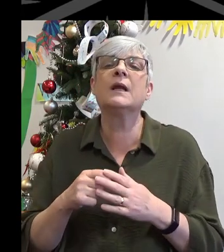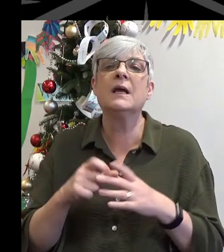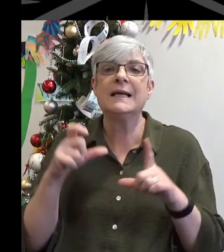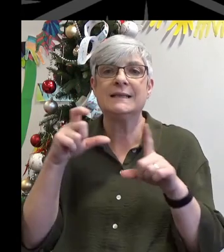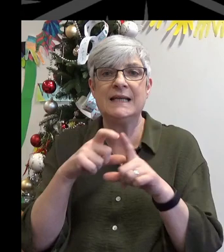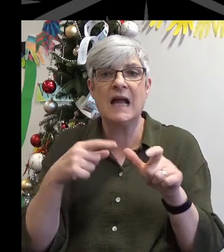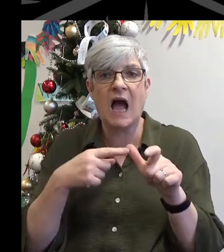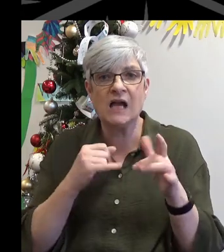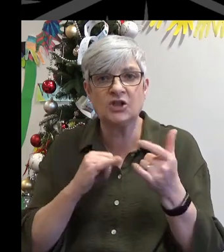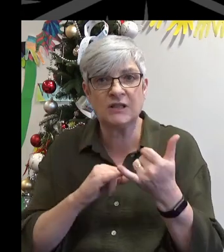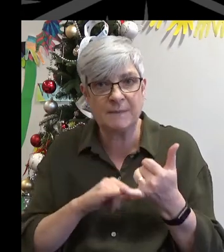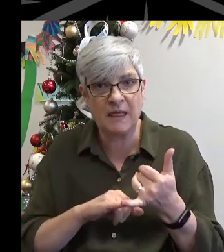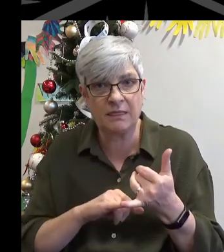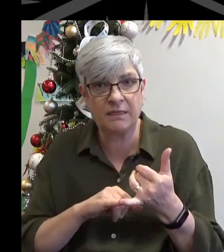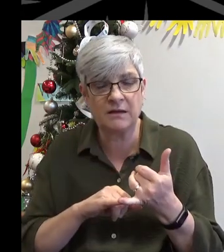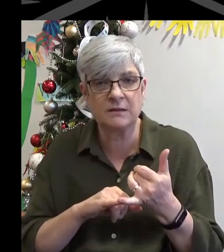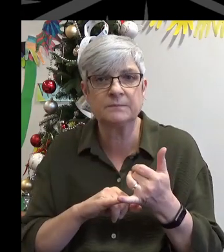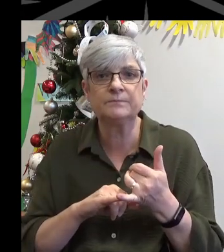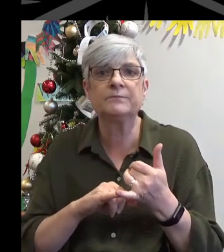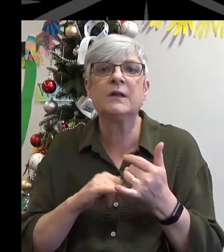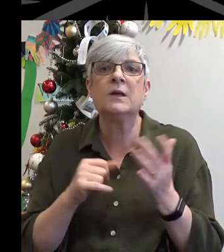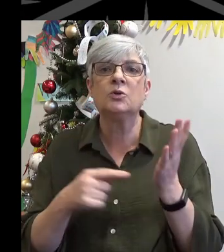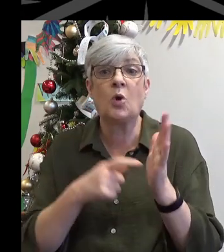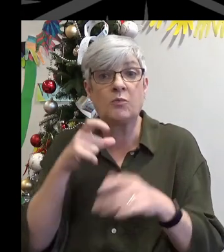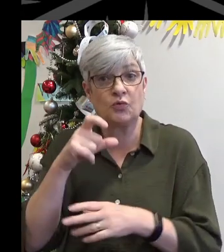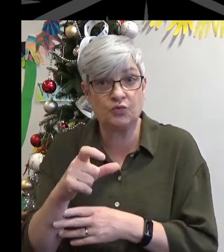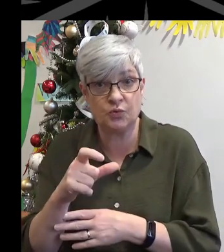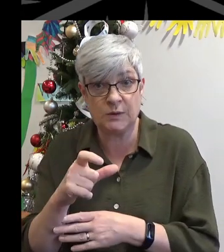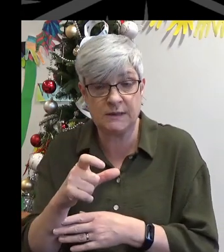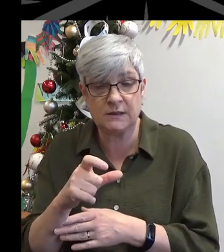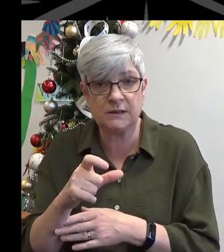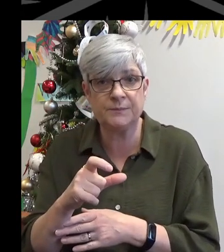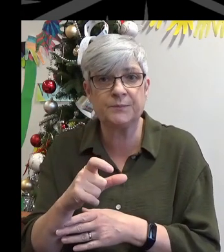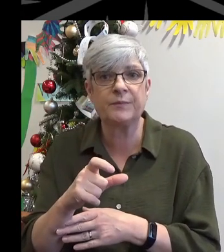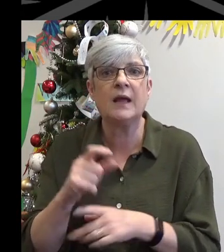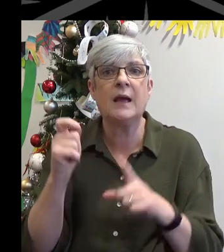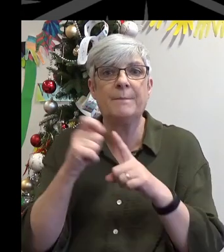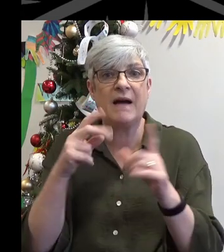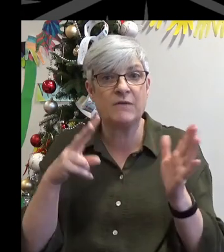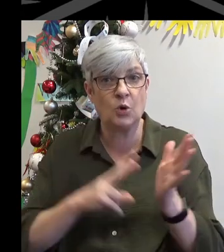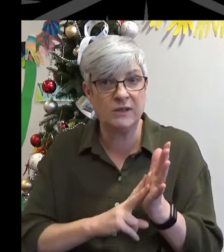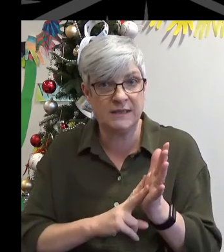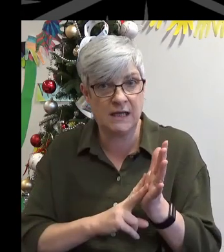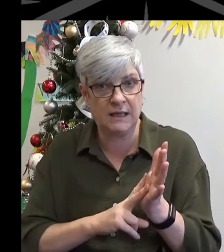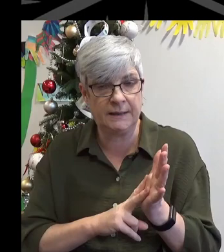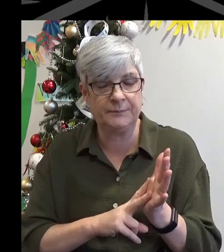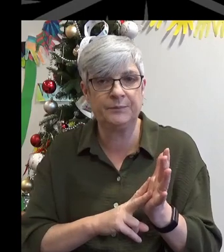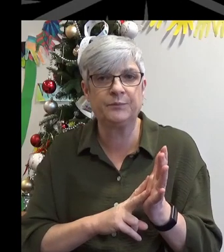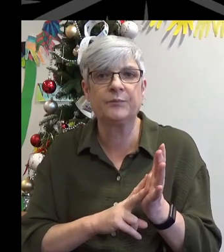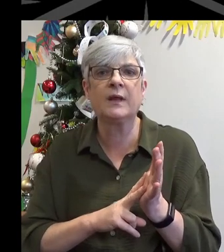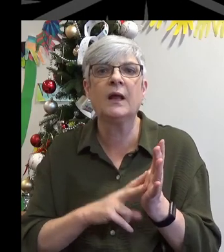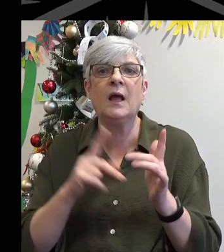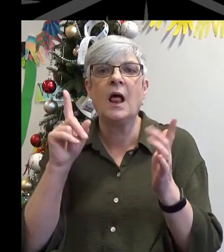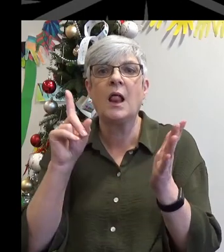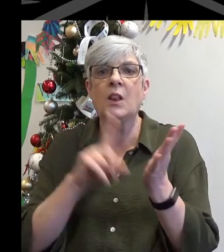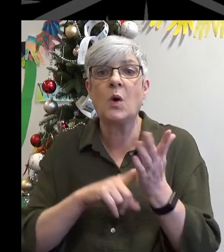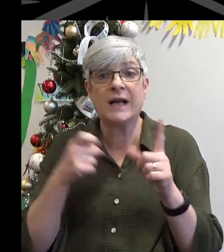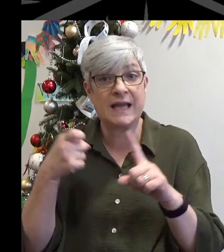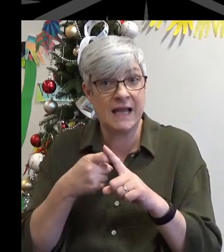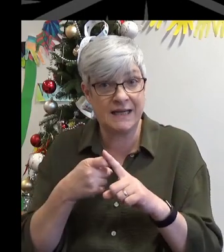Dina Asher-Smith, Tom Cruise, Pavarotti, Laura Kenny.